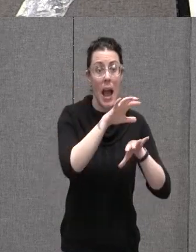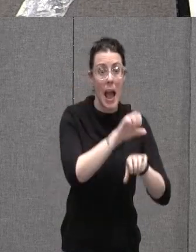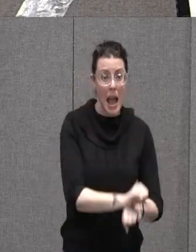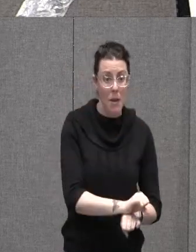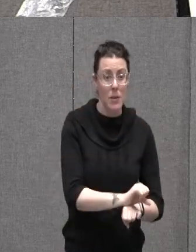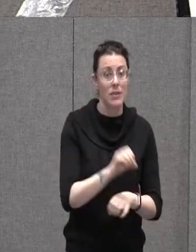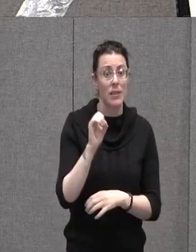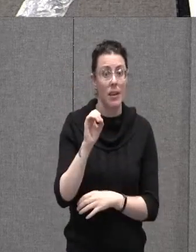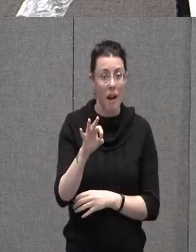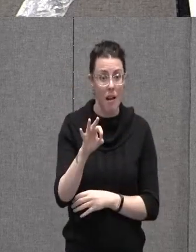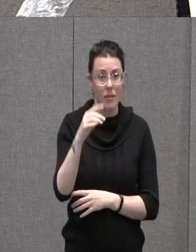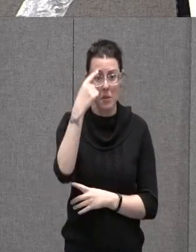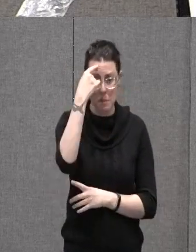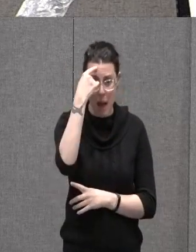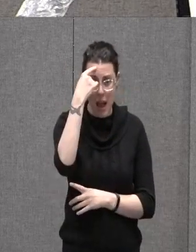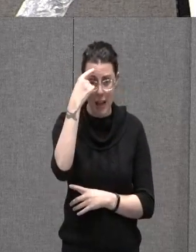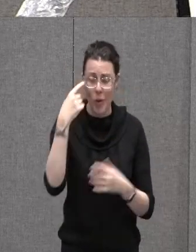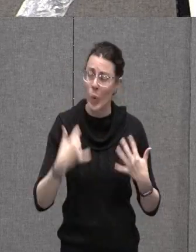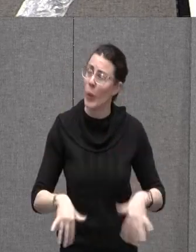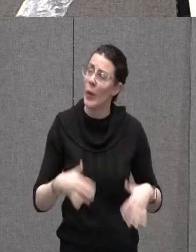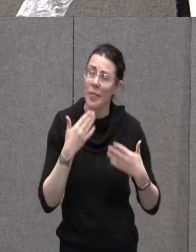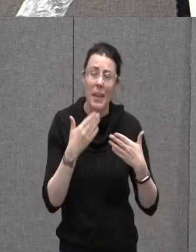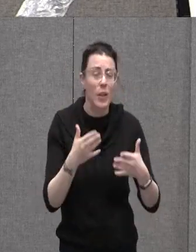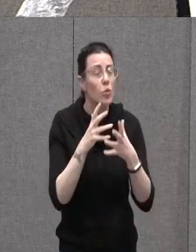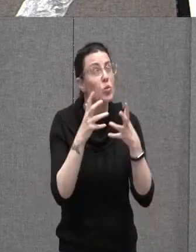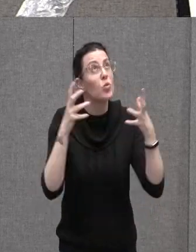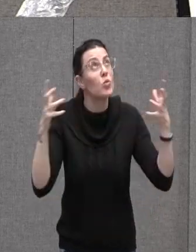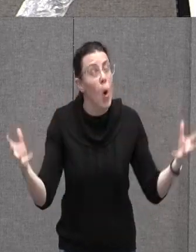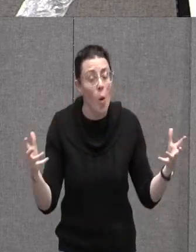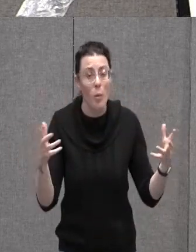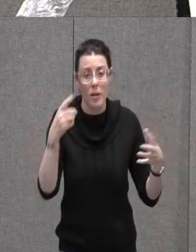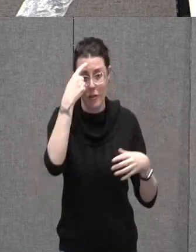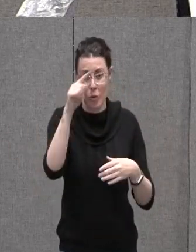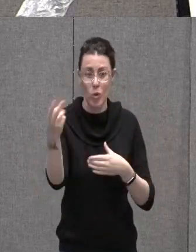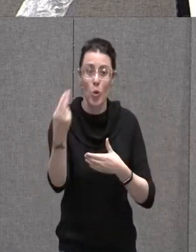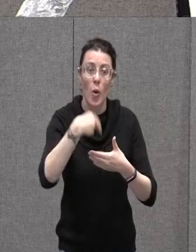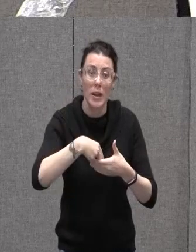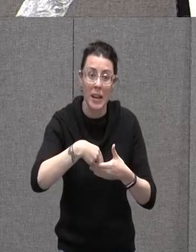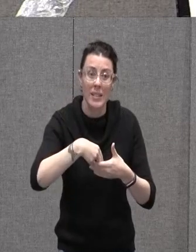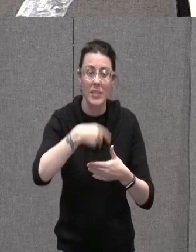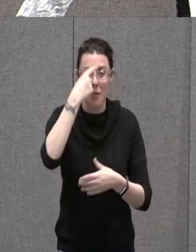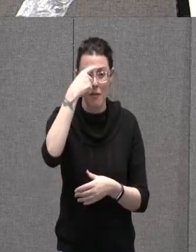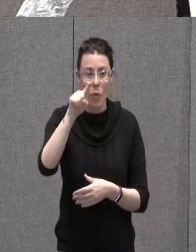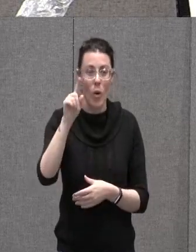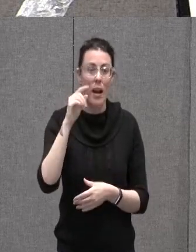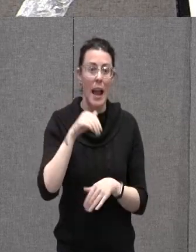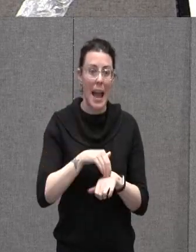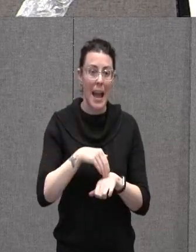happy. Thank you so much for joining us with At Home with APS. Thank you.